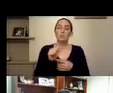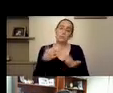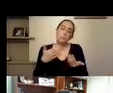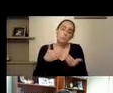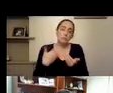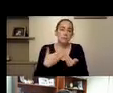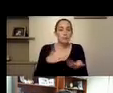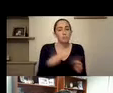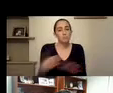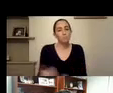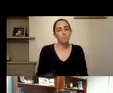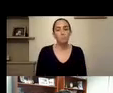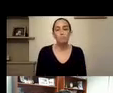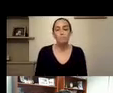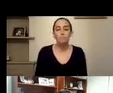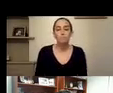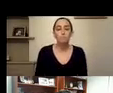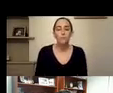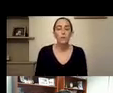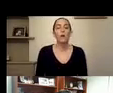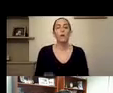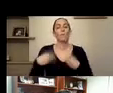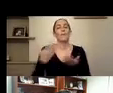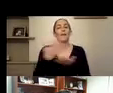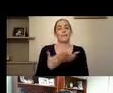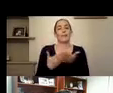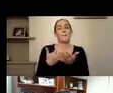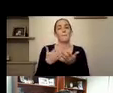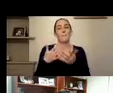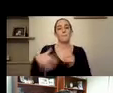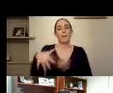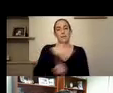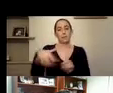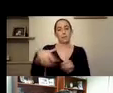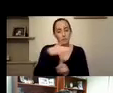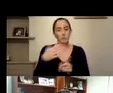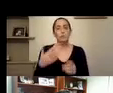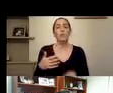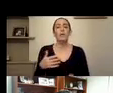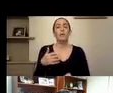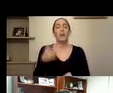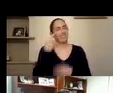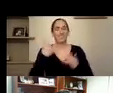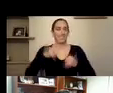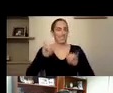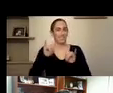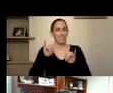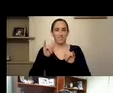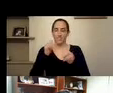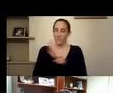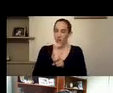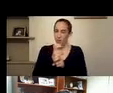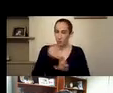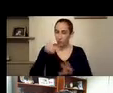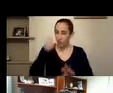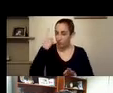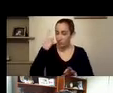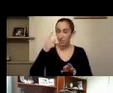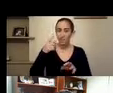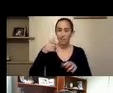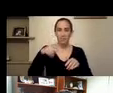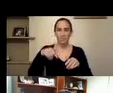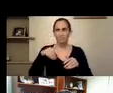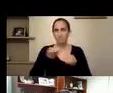And just to put it in perspective, because I think, you know, it's still hard to kind of grasp the scope of what this